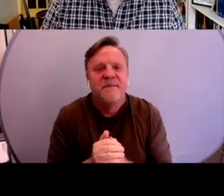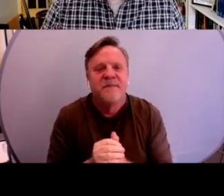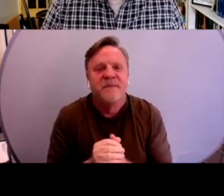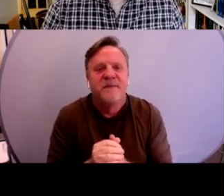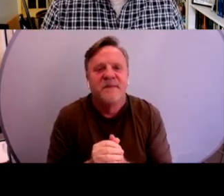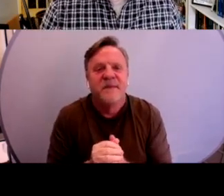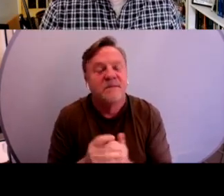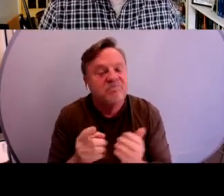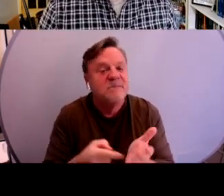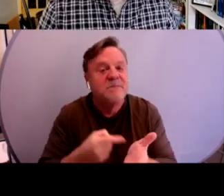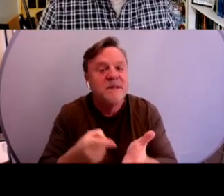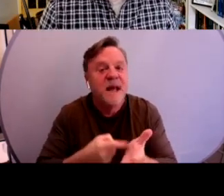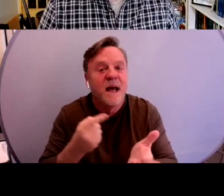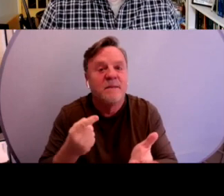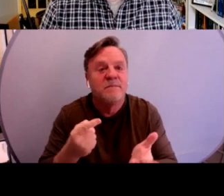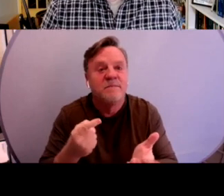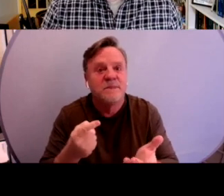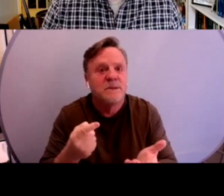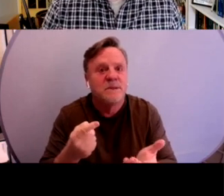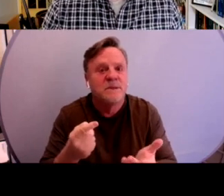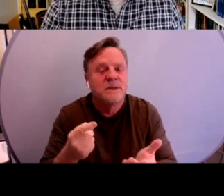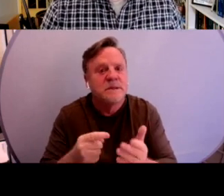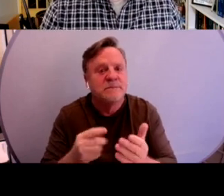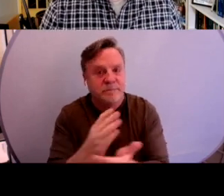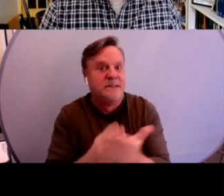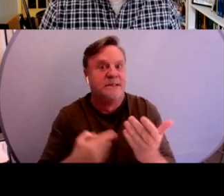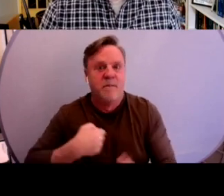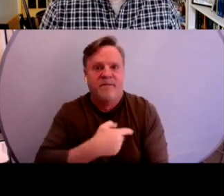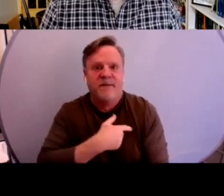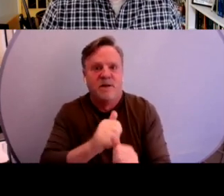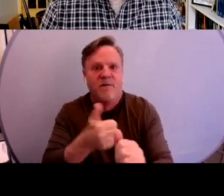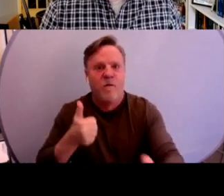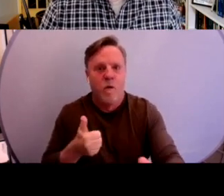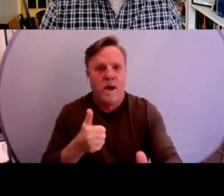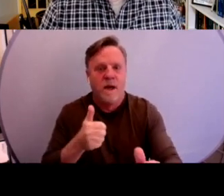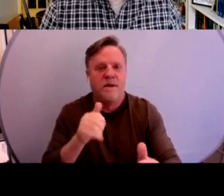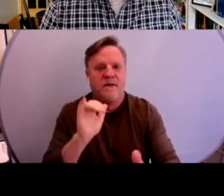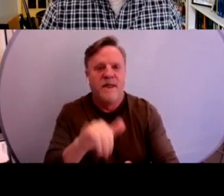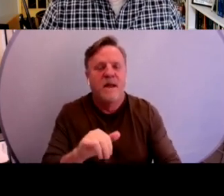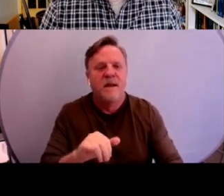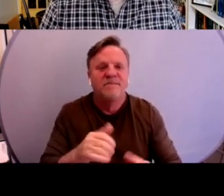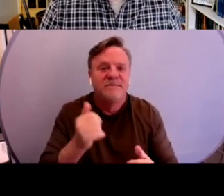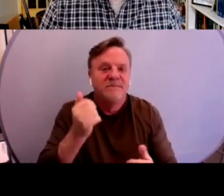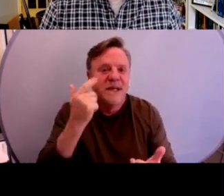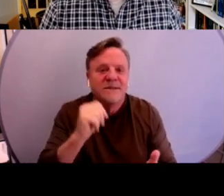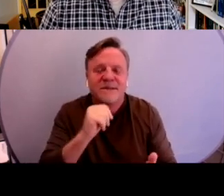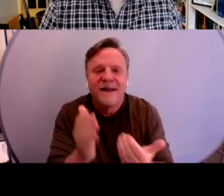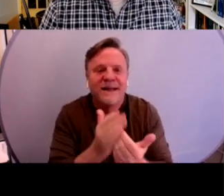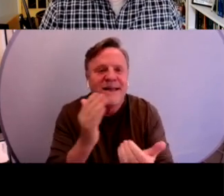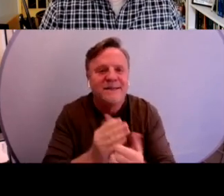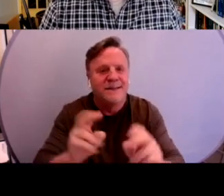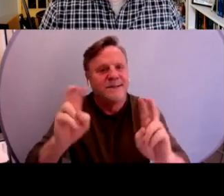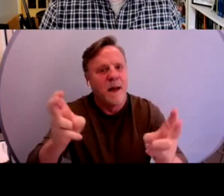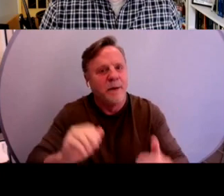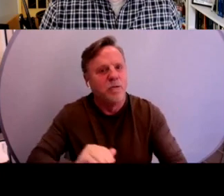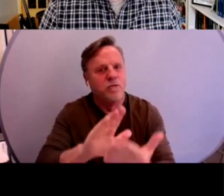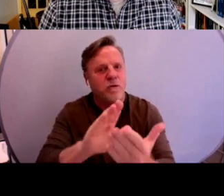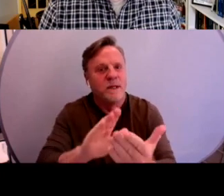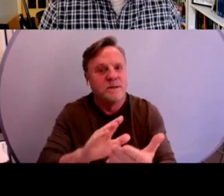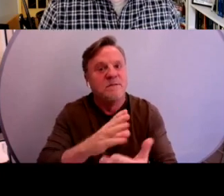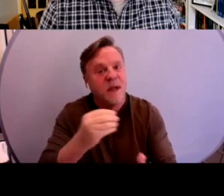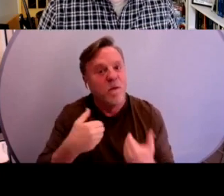And sometimes seems to us, some of us avoid it, but it's not been an easy topic to address. And there are reasons for